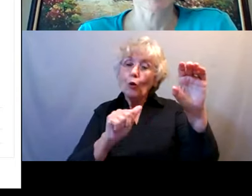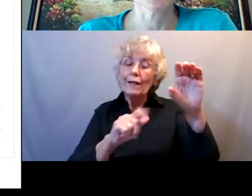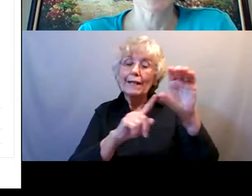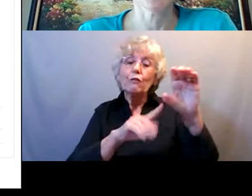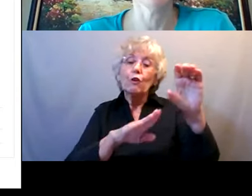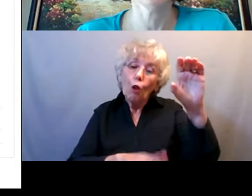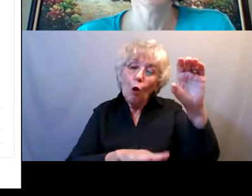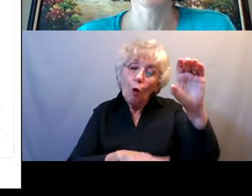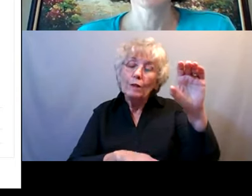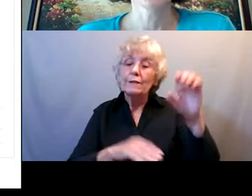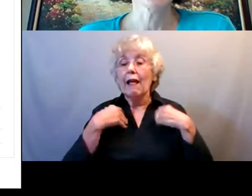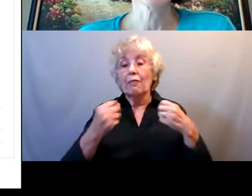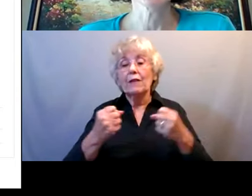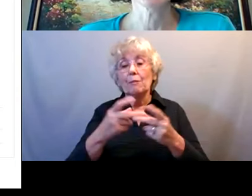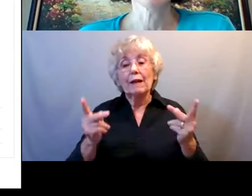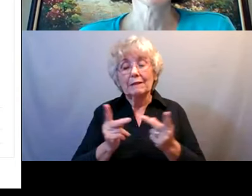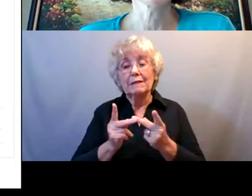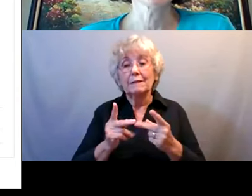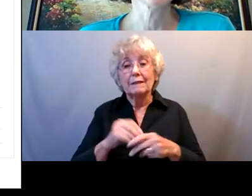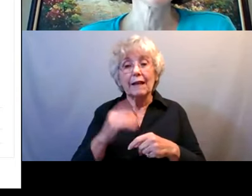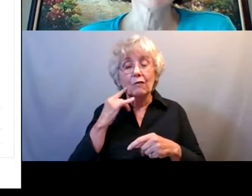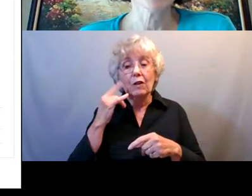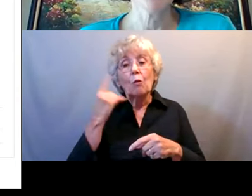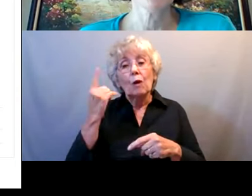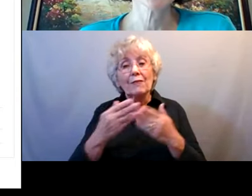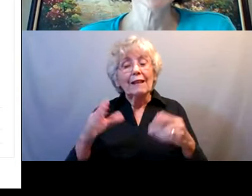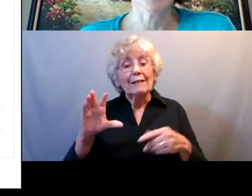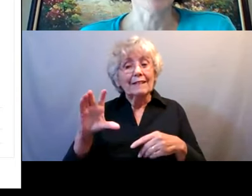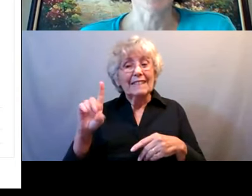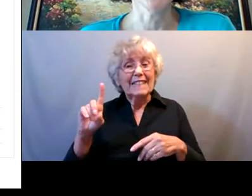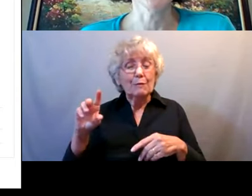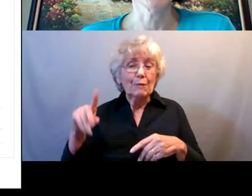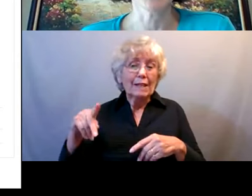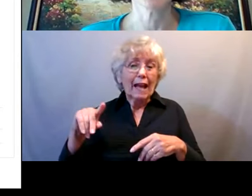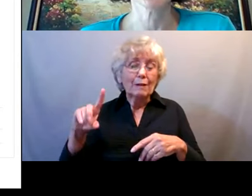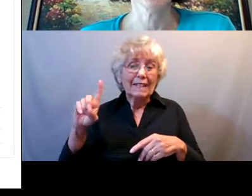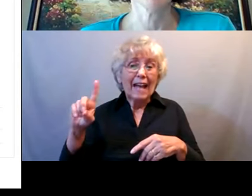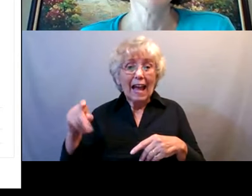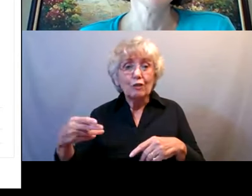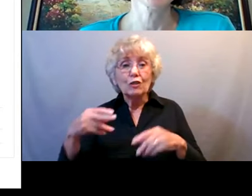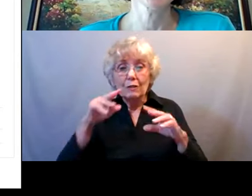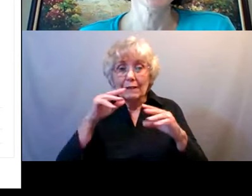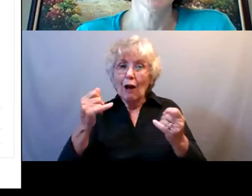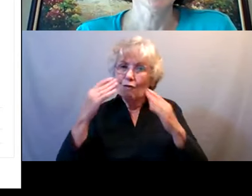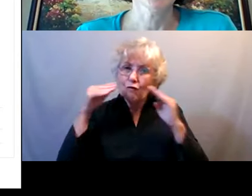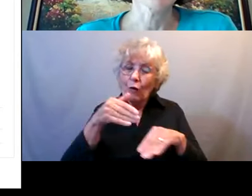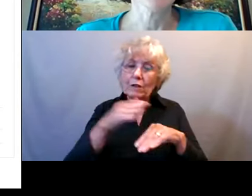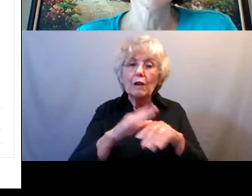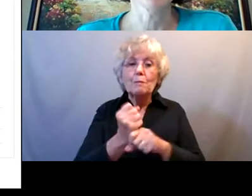Index quartile. And one of the things that CDPH is putting a huge amount of emphasis now on is making sure that we're really